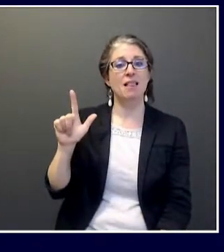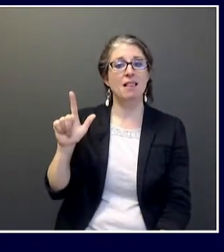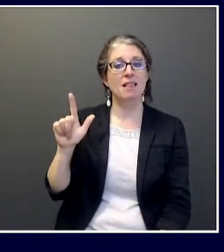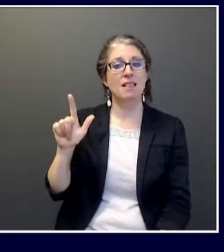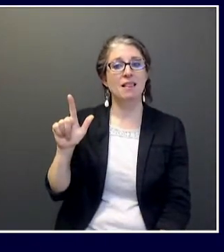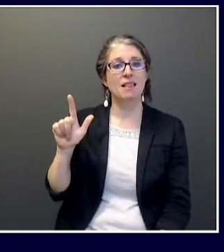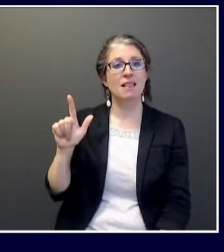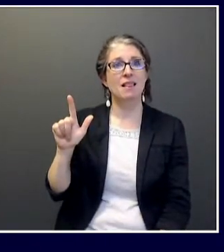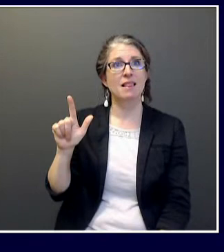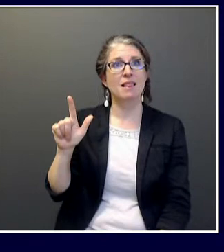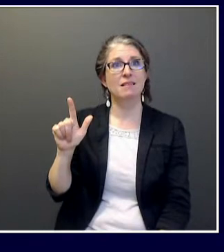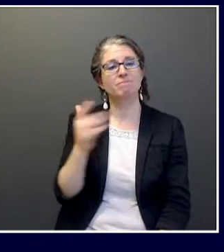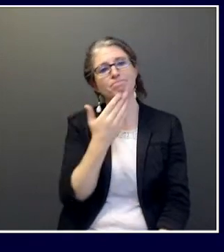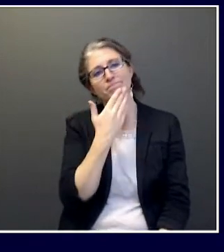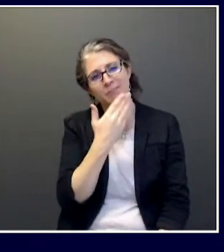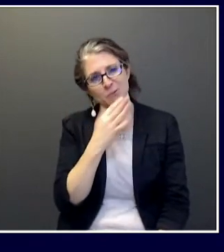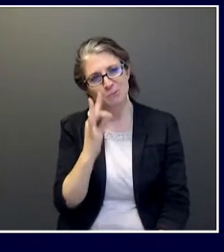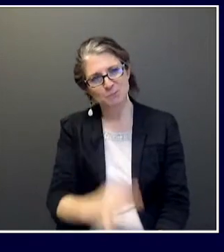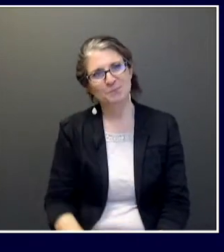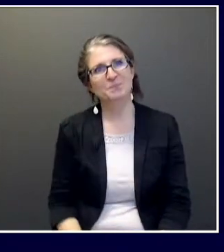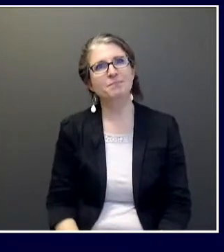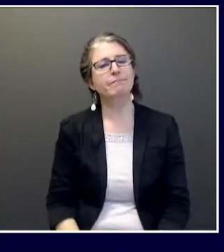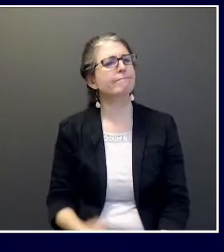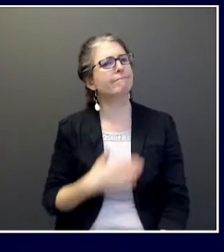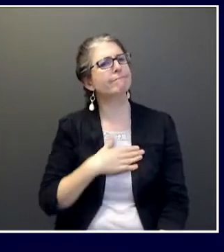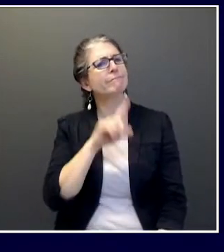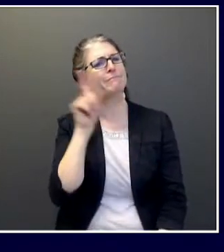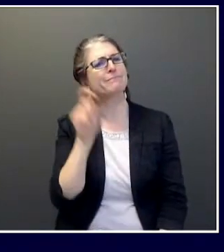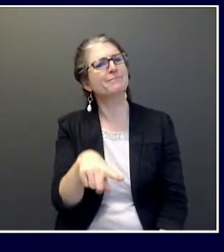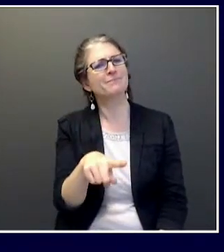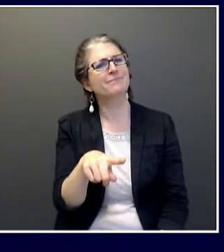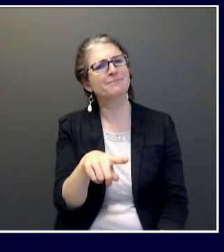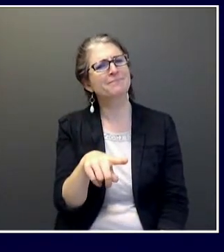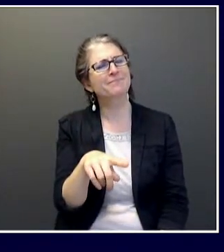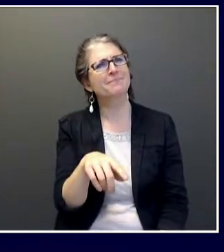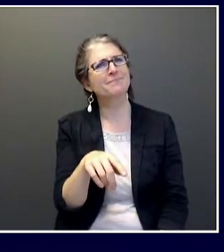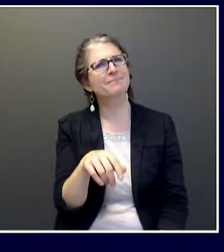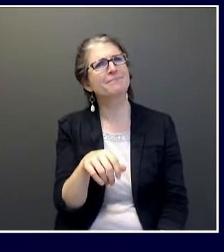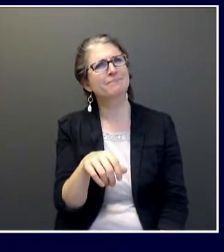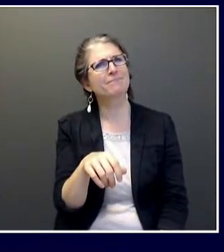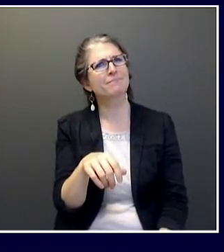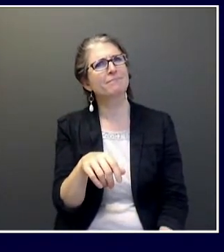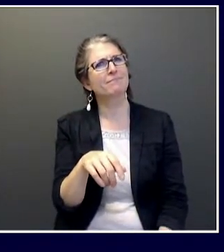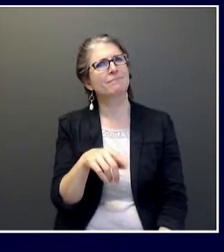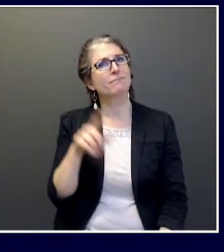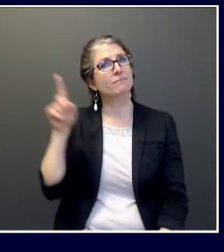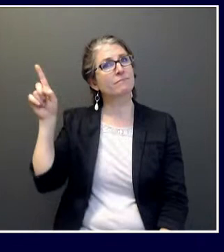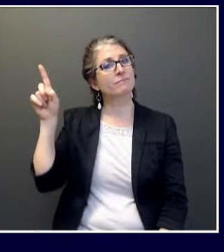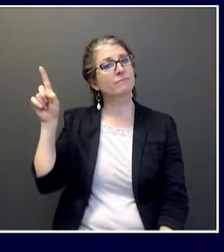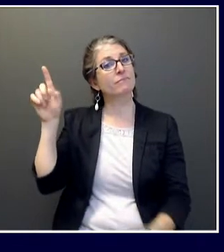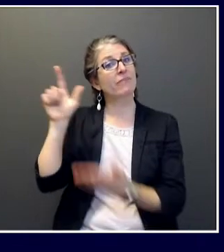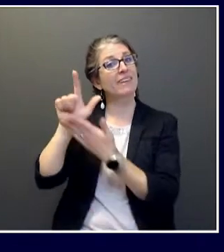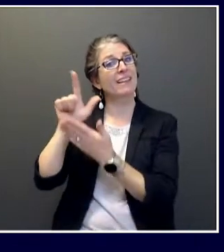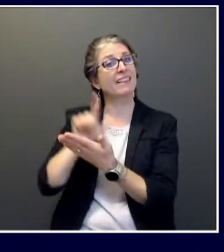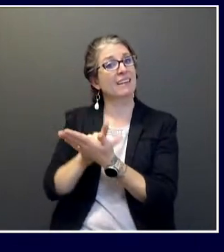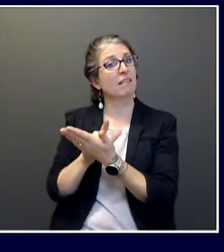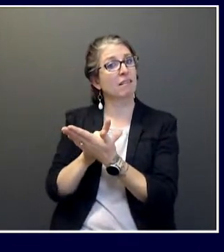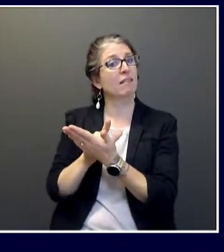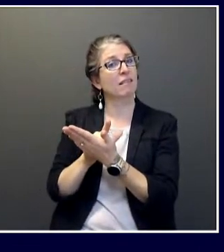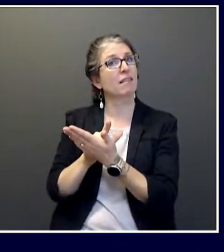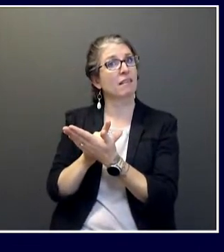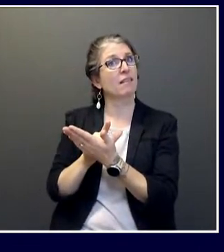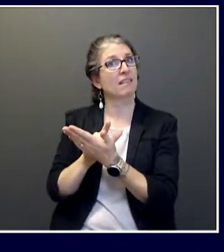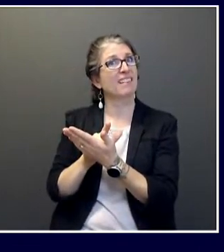Shah. My question is about the legal battle over the mandates. And there was a recent ruling